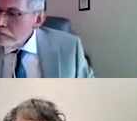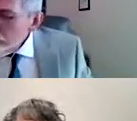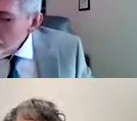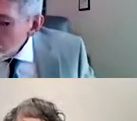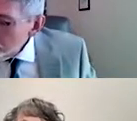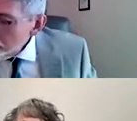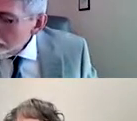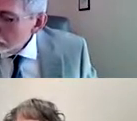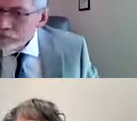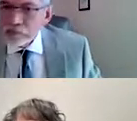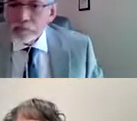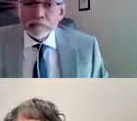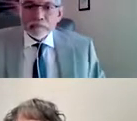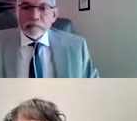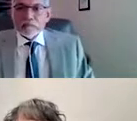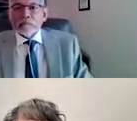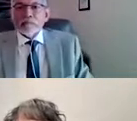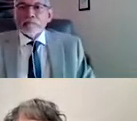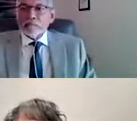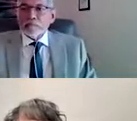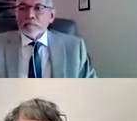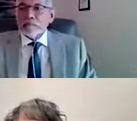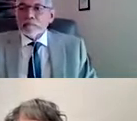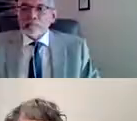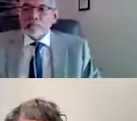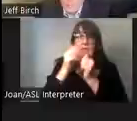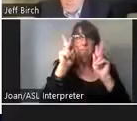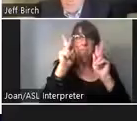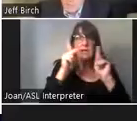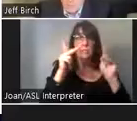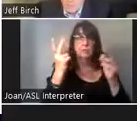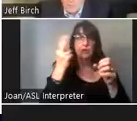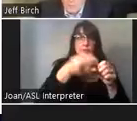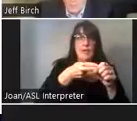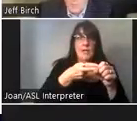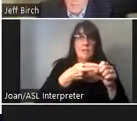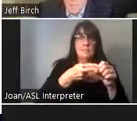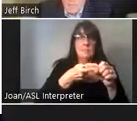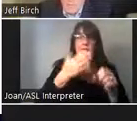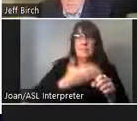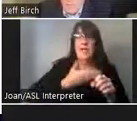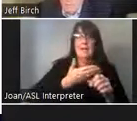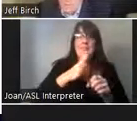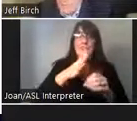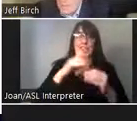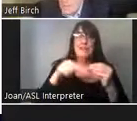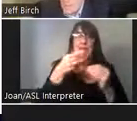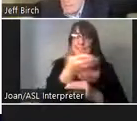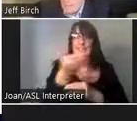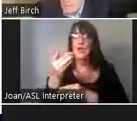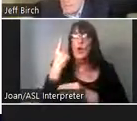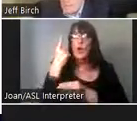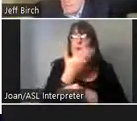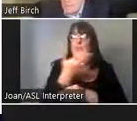in government or anywhere else without the people. So always happy to talk about the workforce. One thing I'd like to